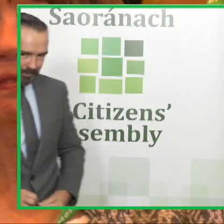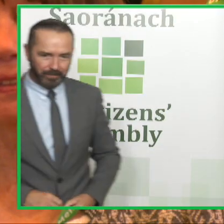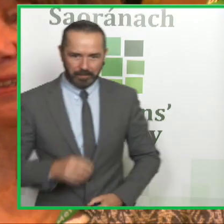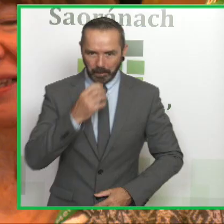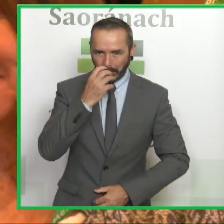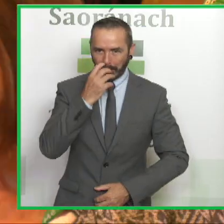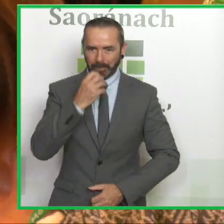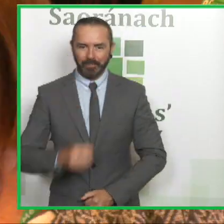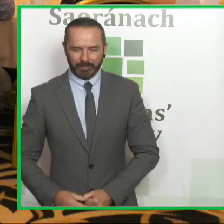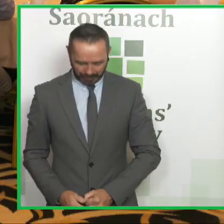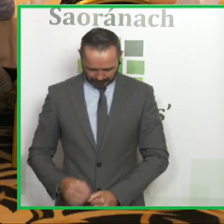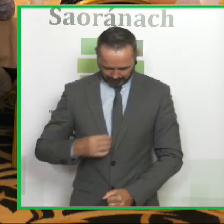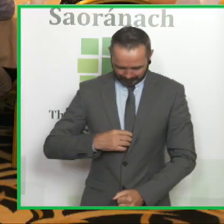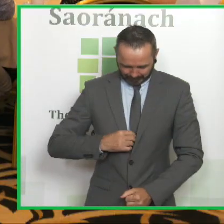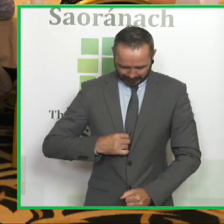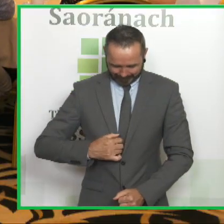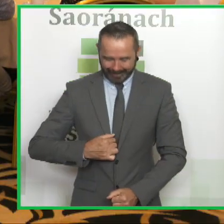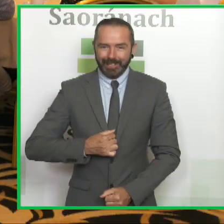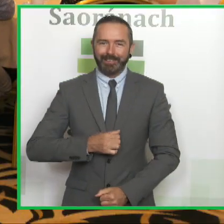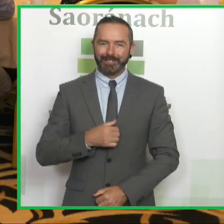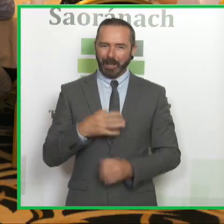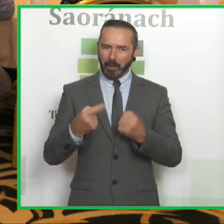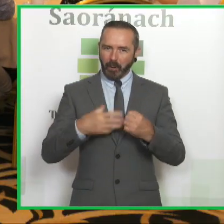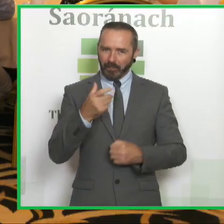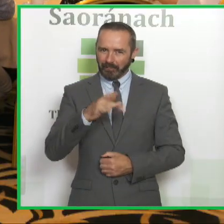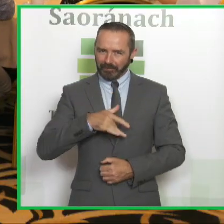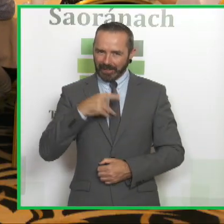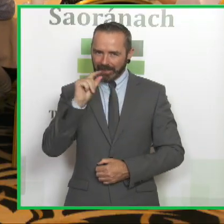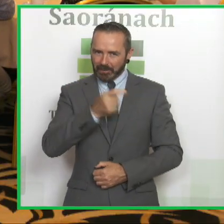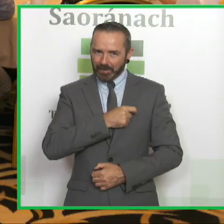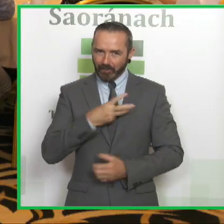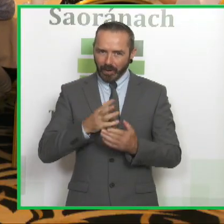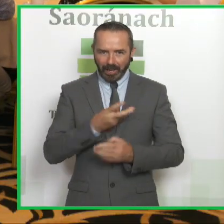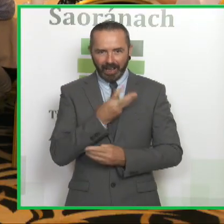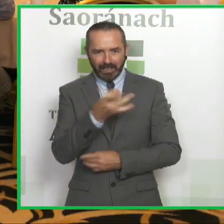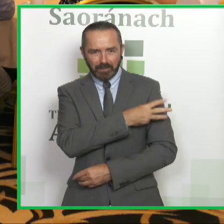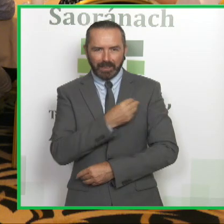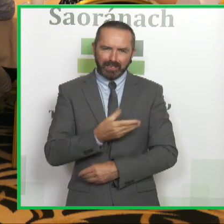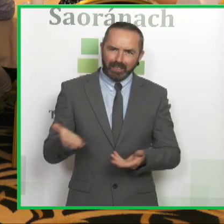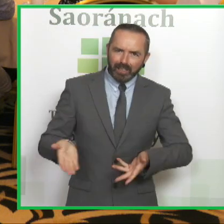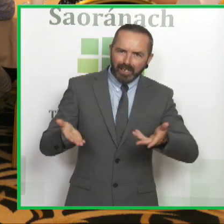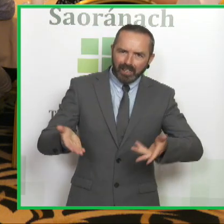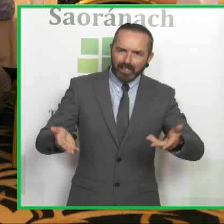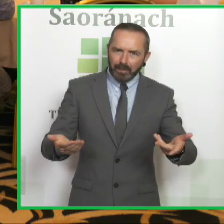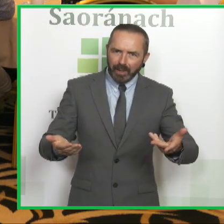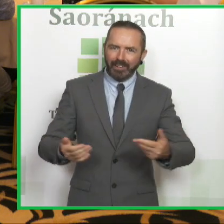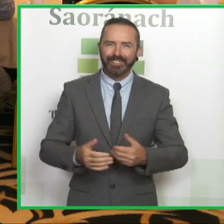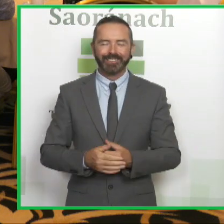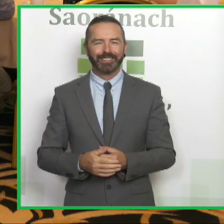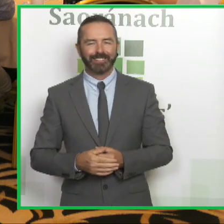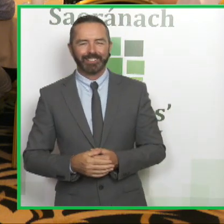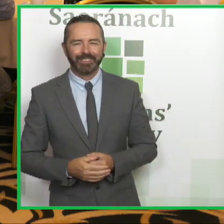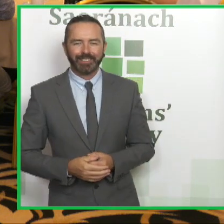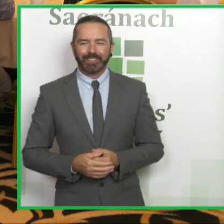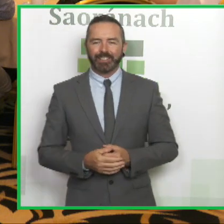I always get very nervous when I'm asking the guards to hurry up and move on. So sorry about that, Seamus. If we can move on now to our next speaker, Sean